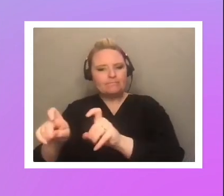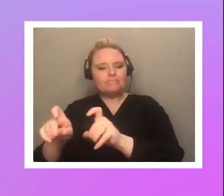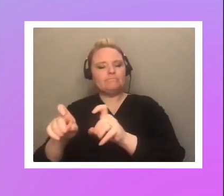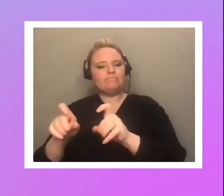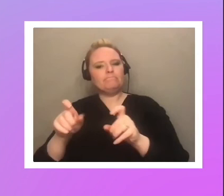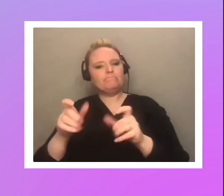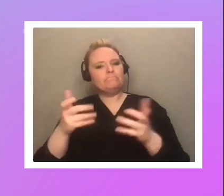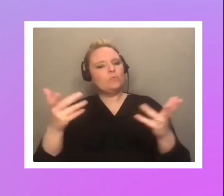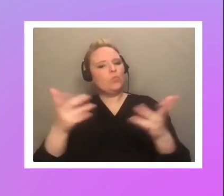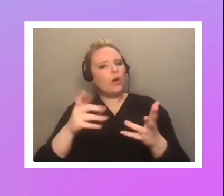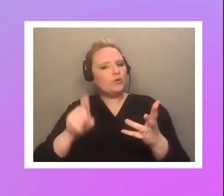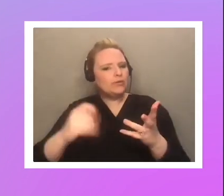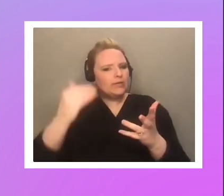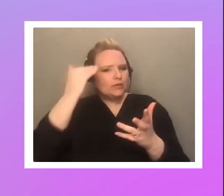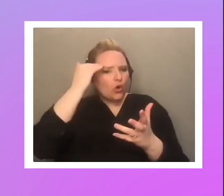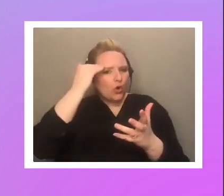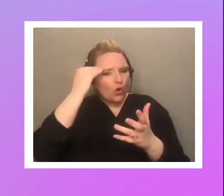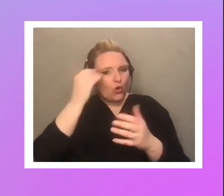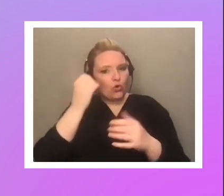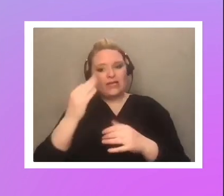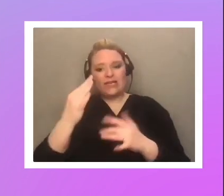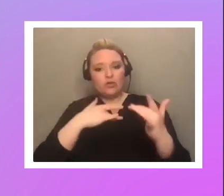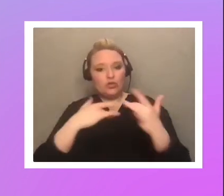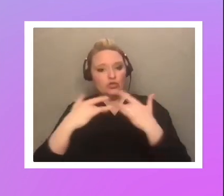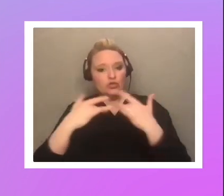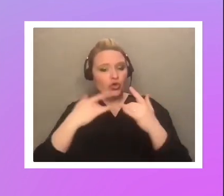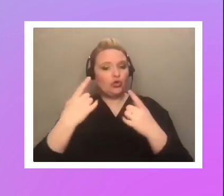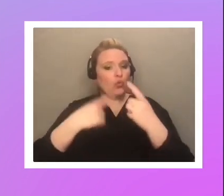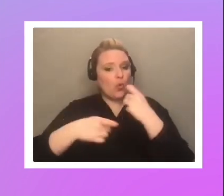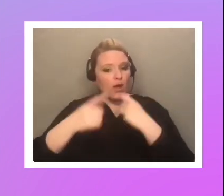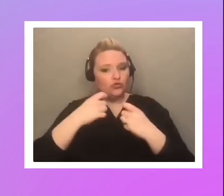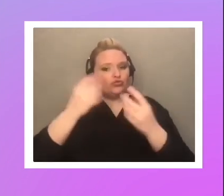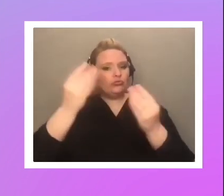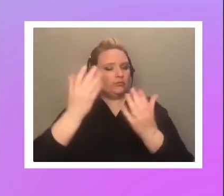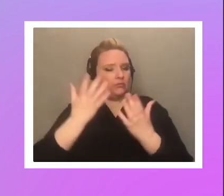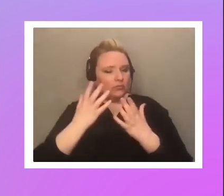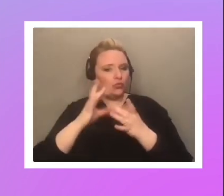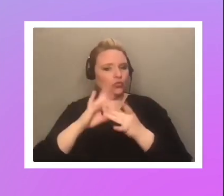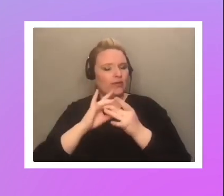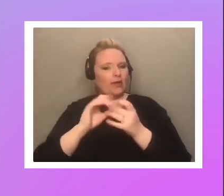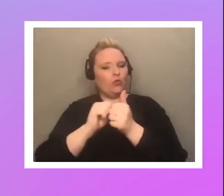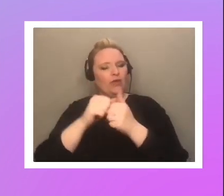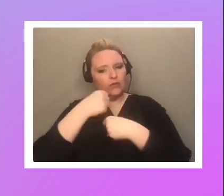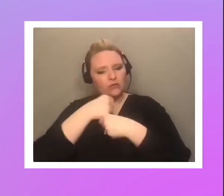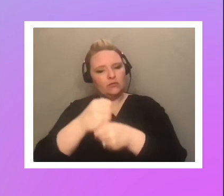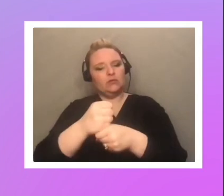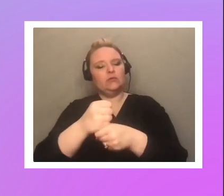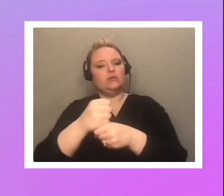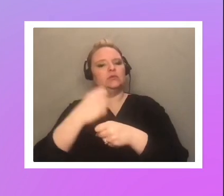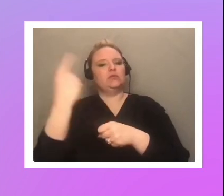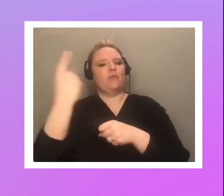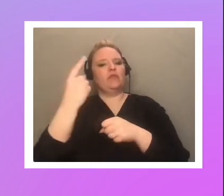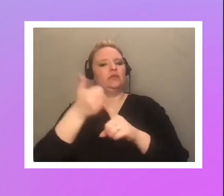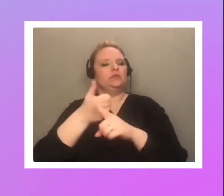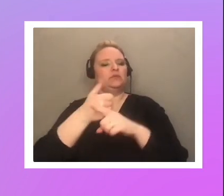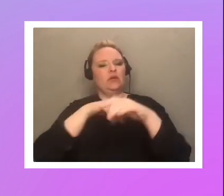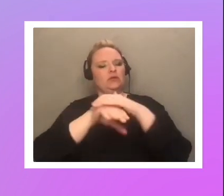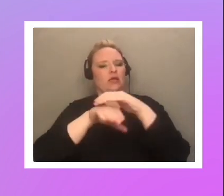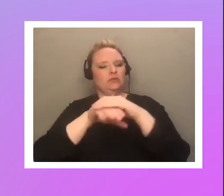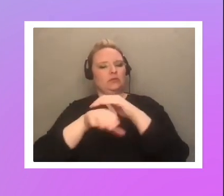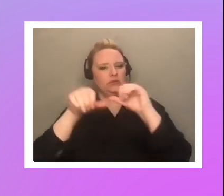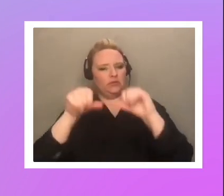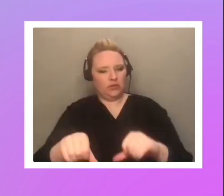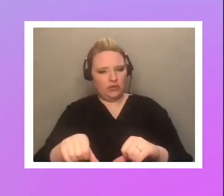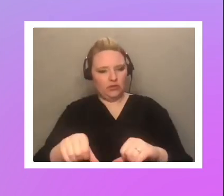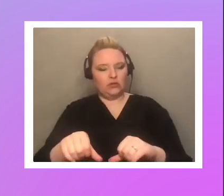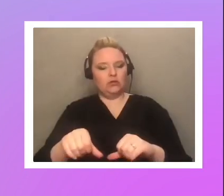know. And if they have any concerns or questions about producing something accessible. Again, get